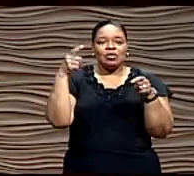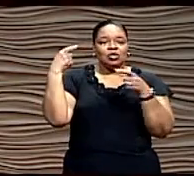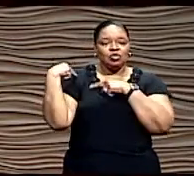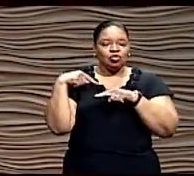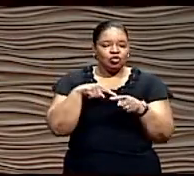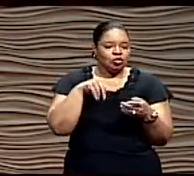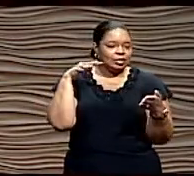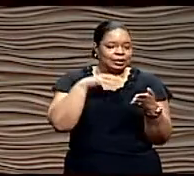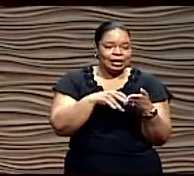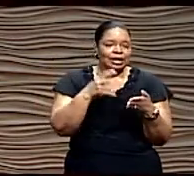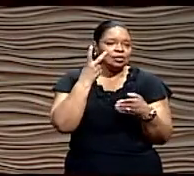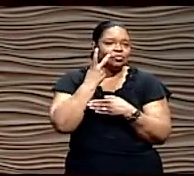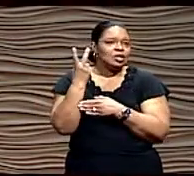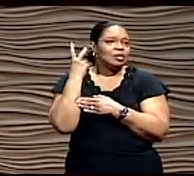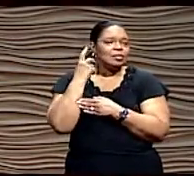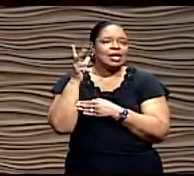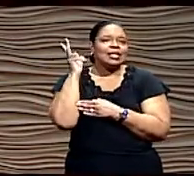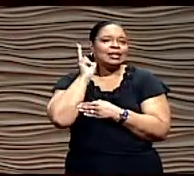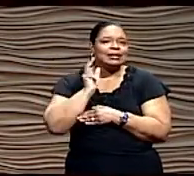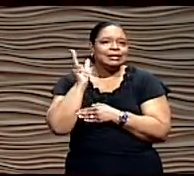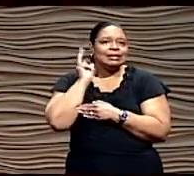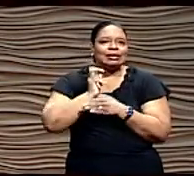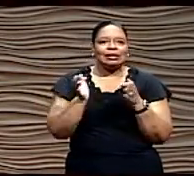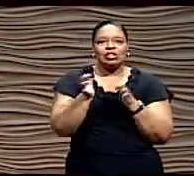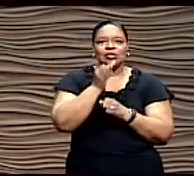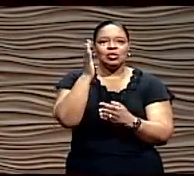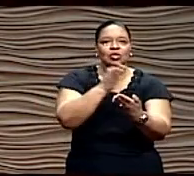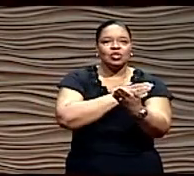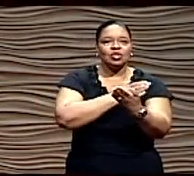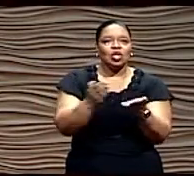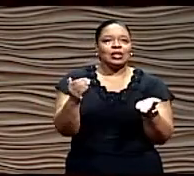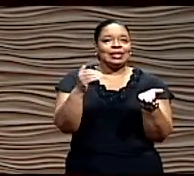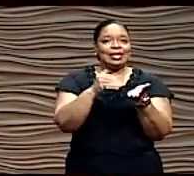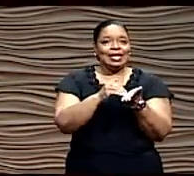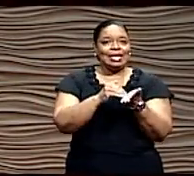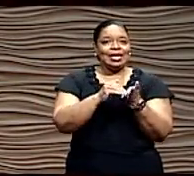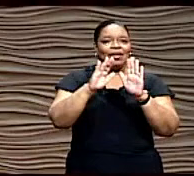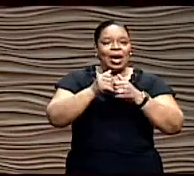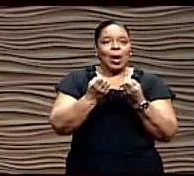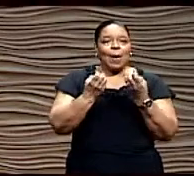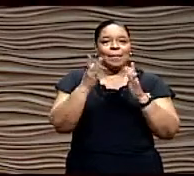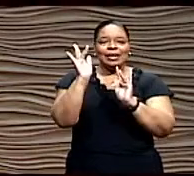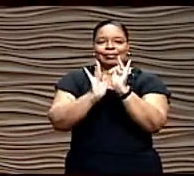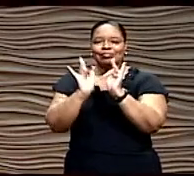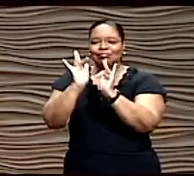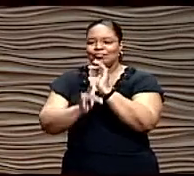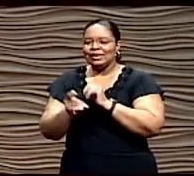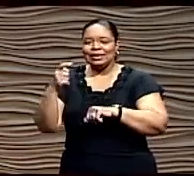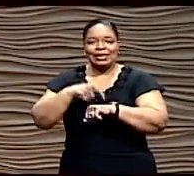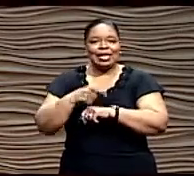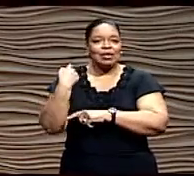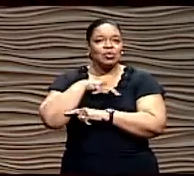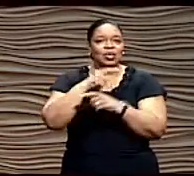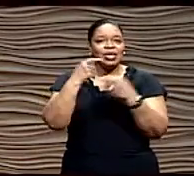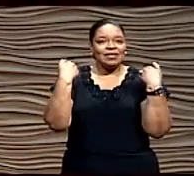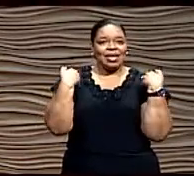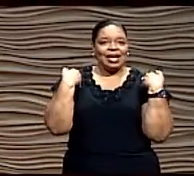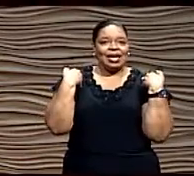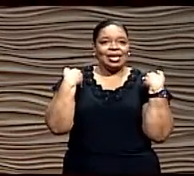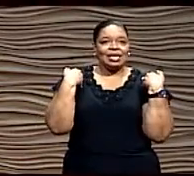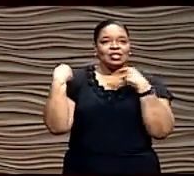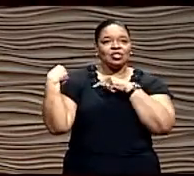and reflection and listening to the spirituals anew of how many missed opportunities we have had